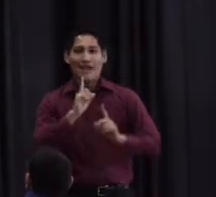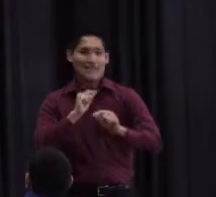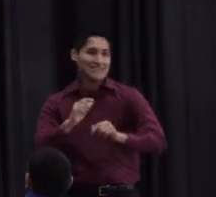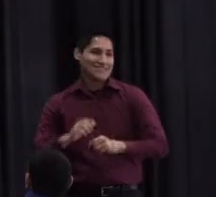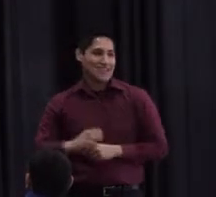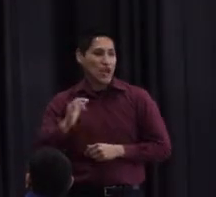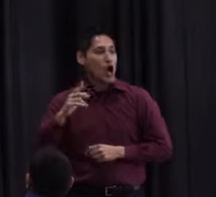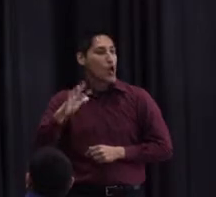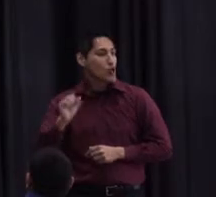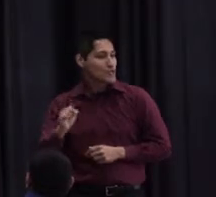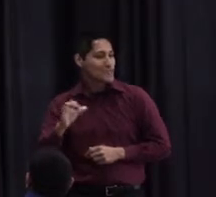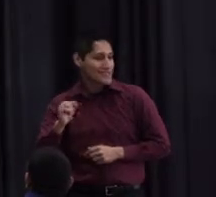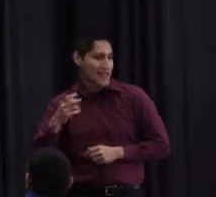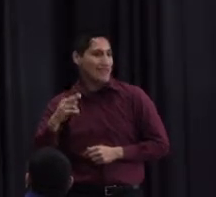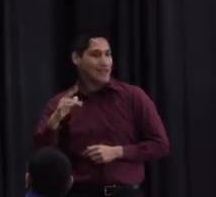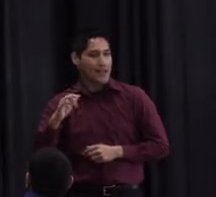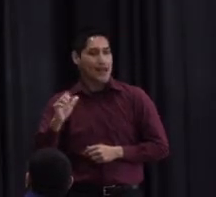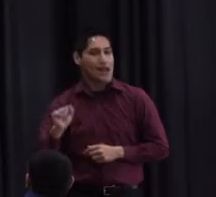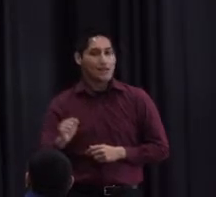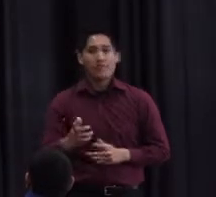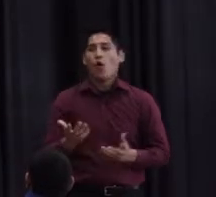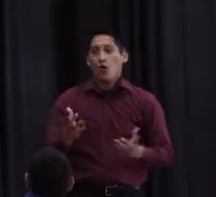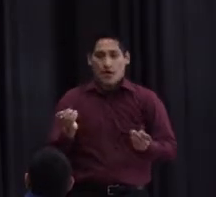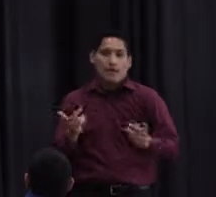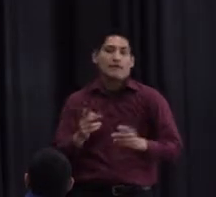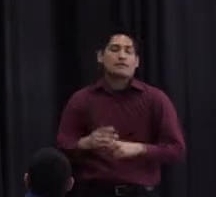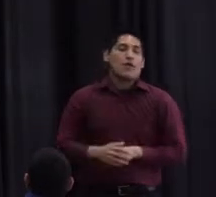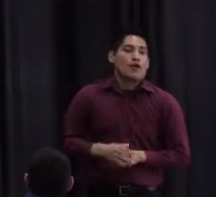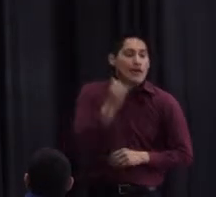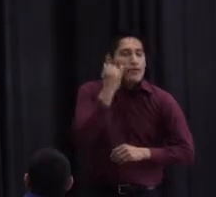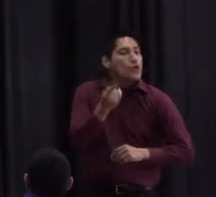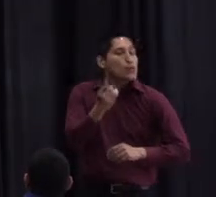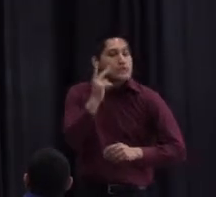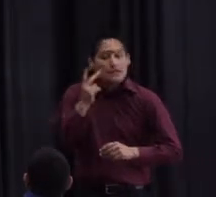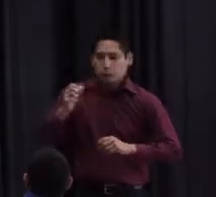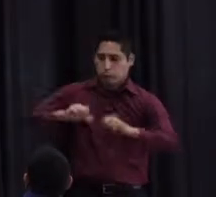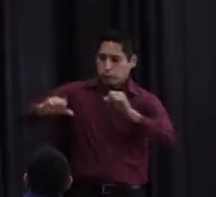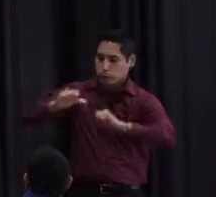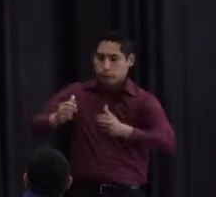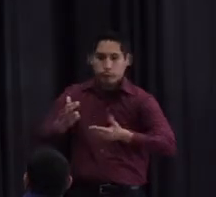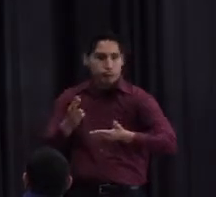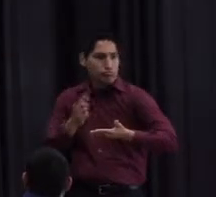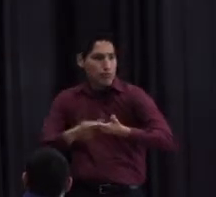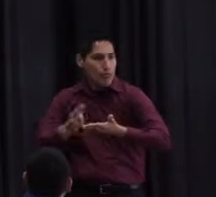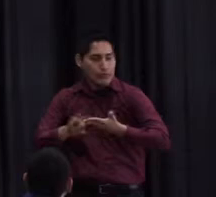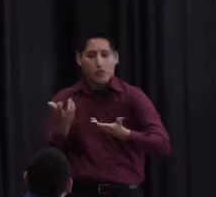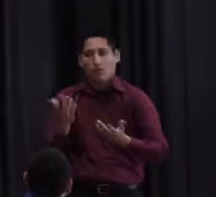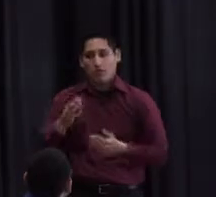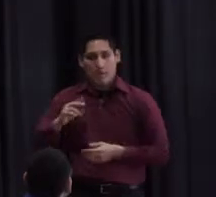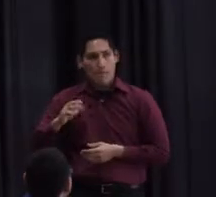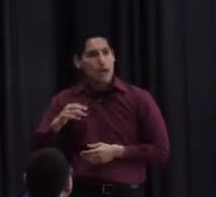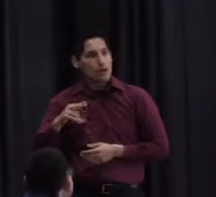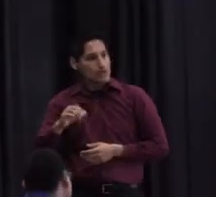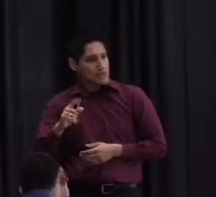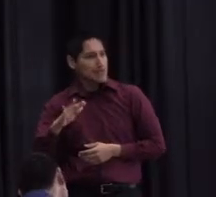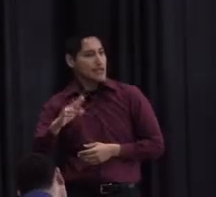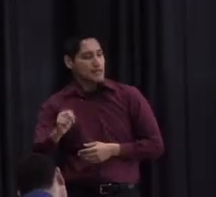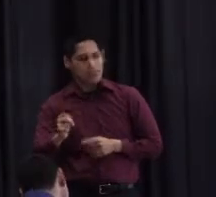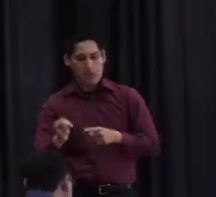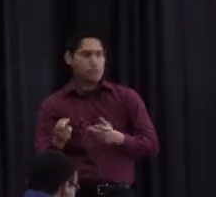Now, if you look at a science-based approach, you can say, well, Malmsteen has a background